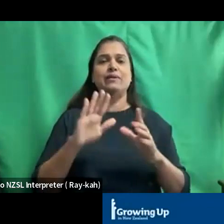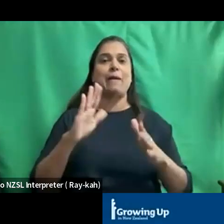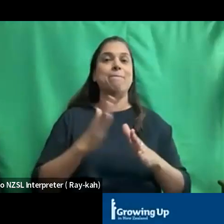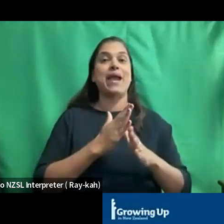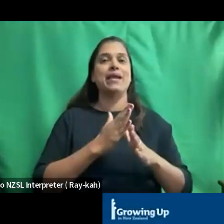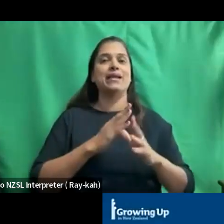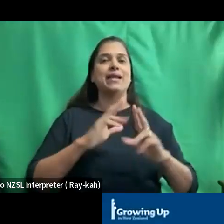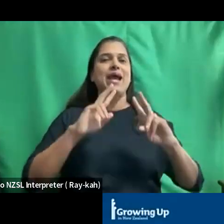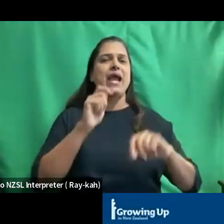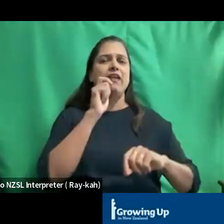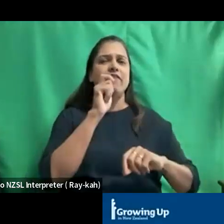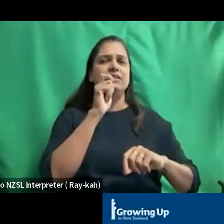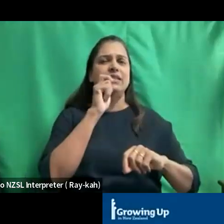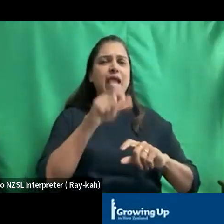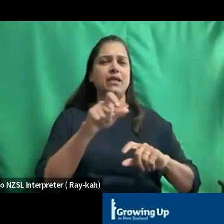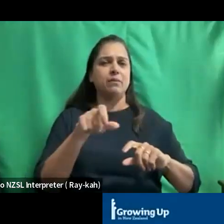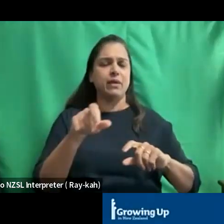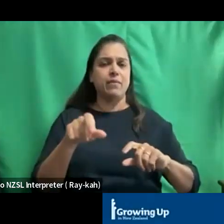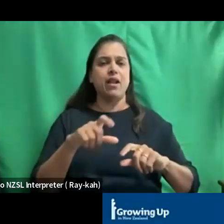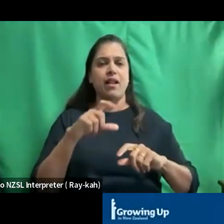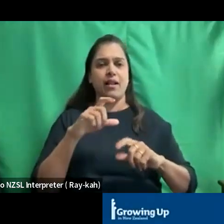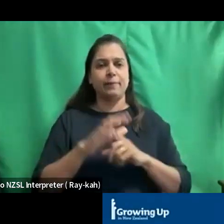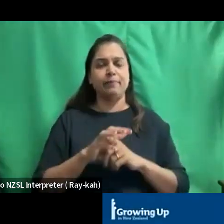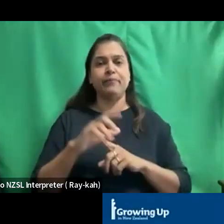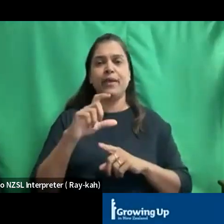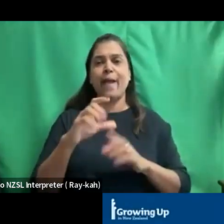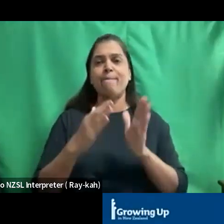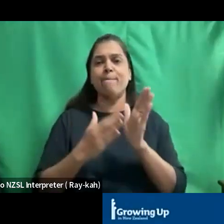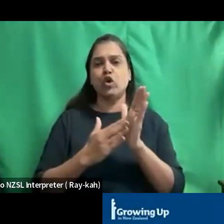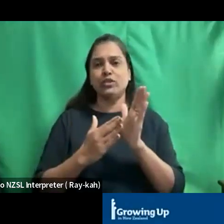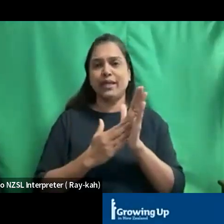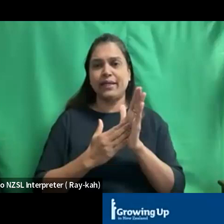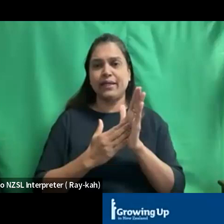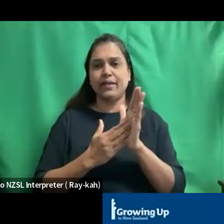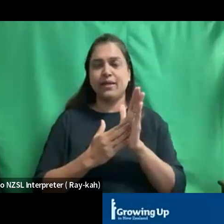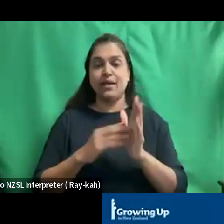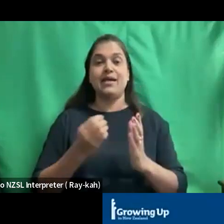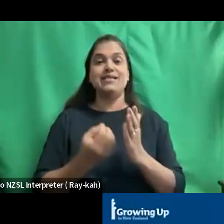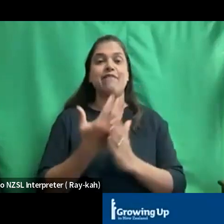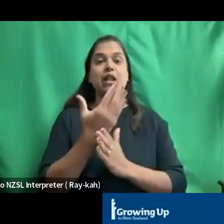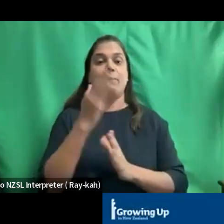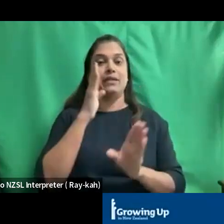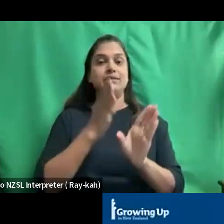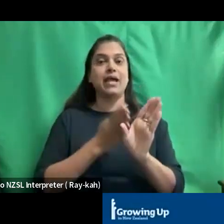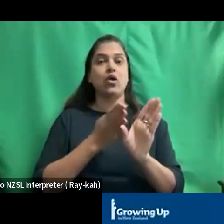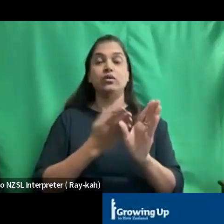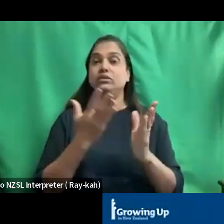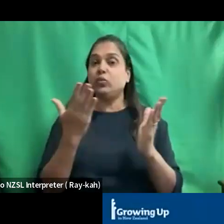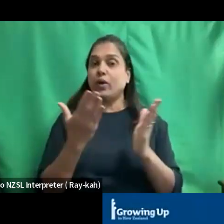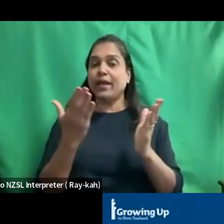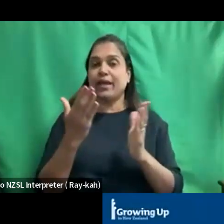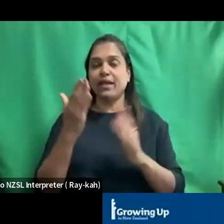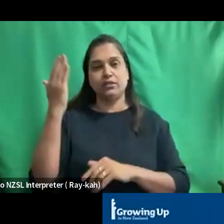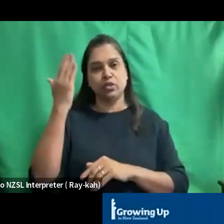in New Zealand study. Karen Waldy is a professor of developmental psychology at the School of Psychology here